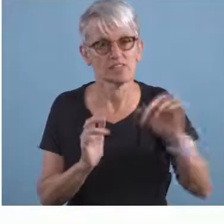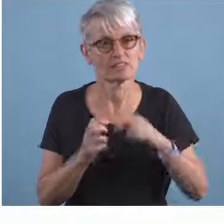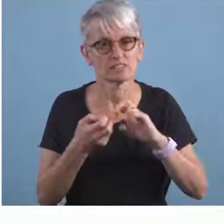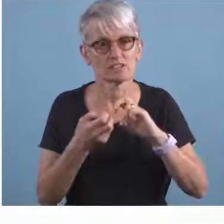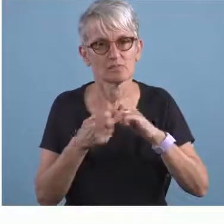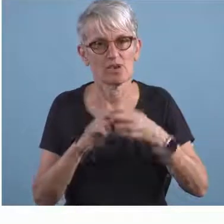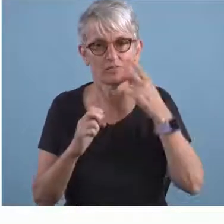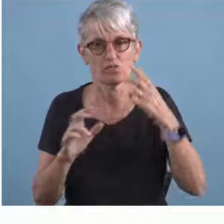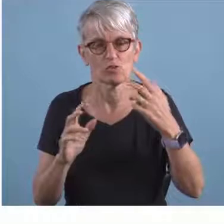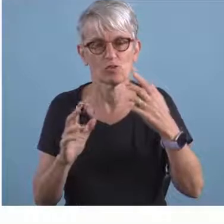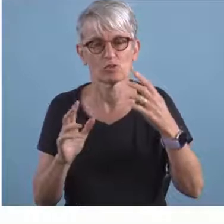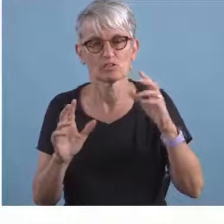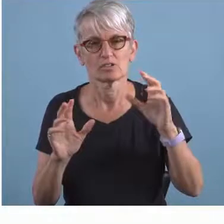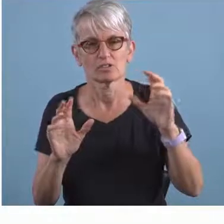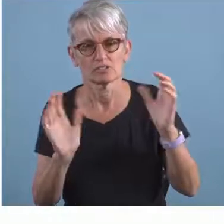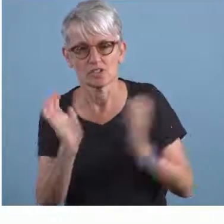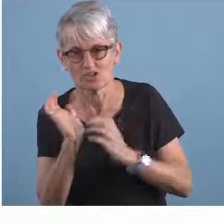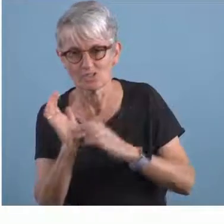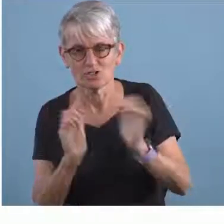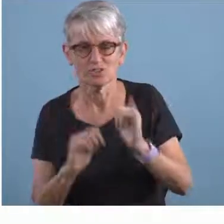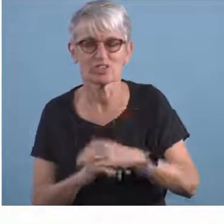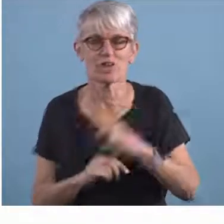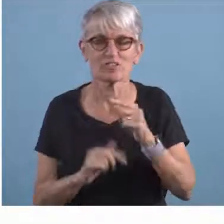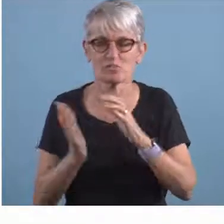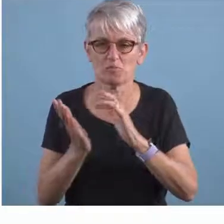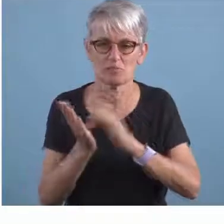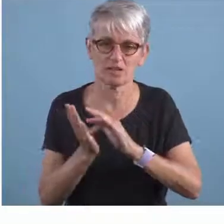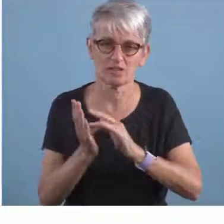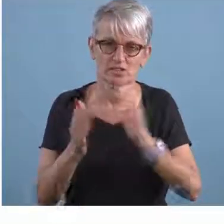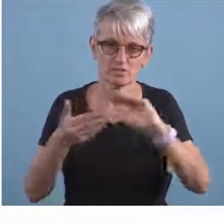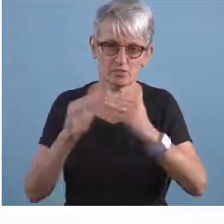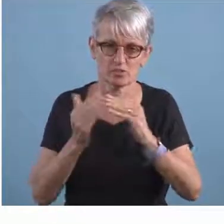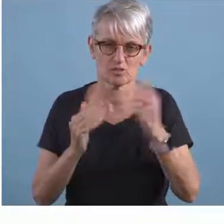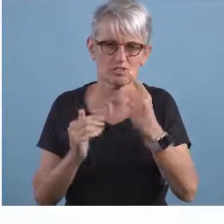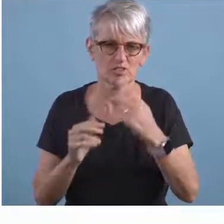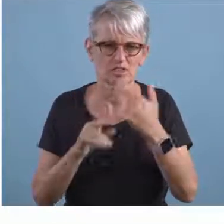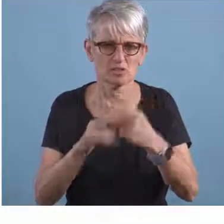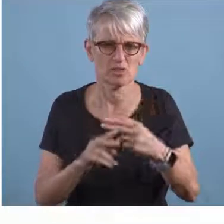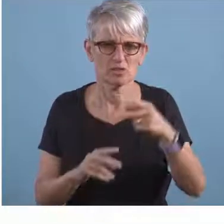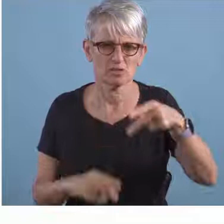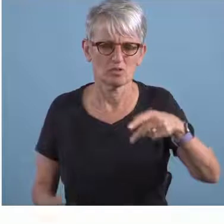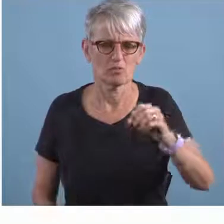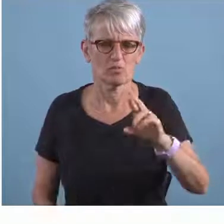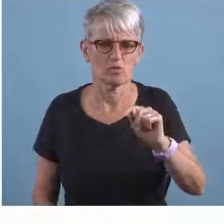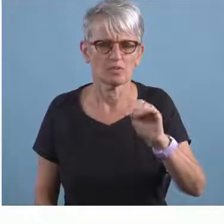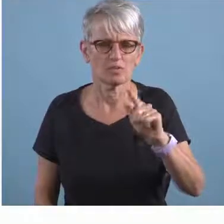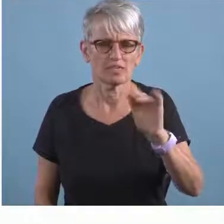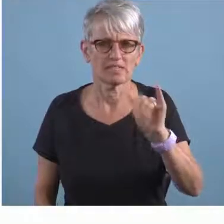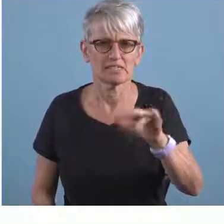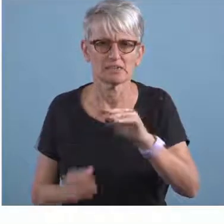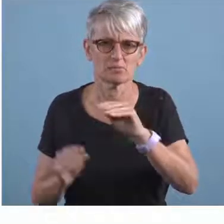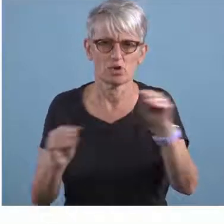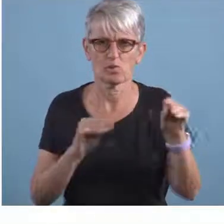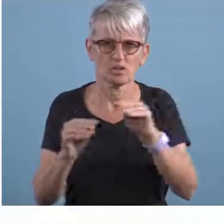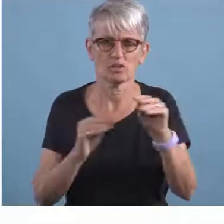doctors as well. And there's an initiative in the medical community with something called portability, so that you can be licensed